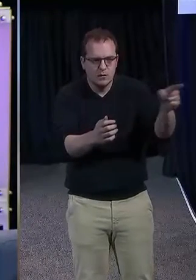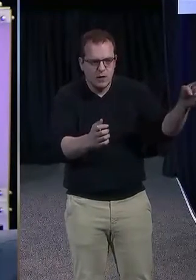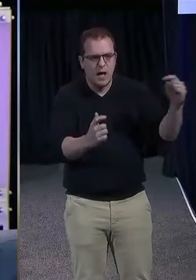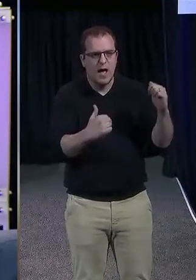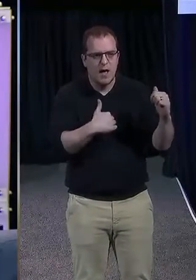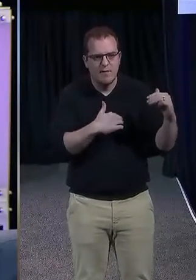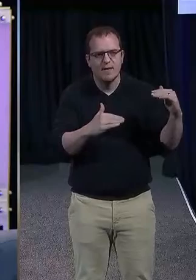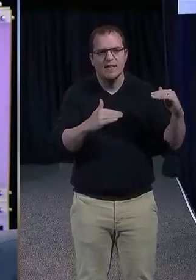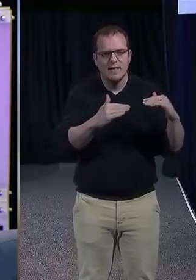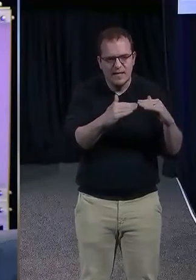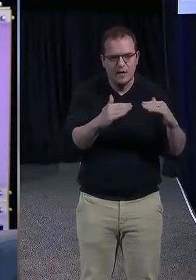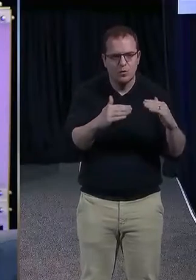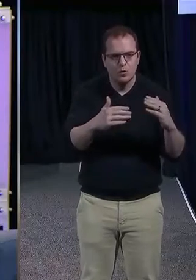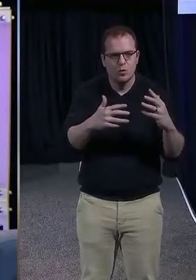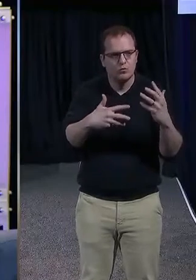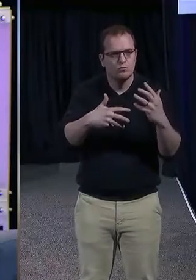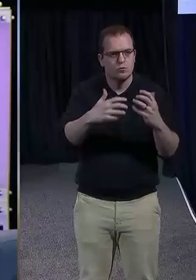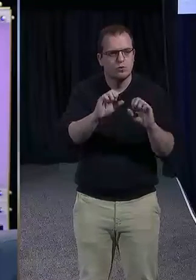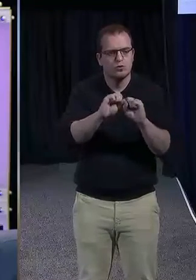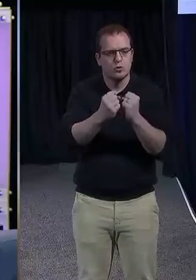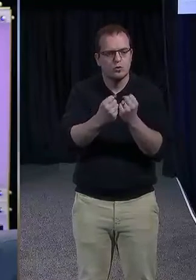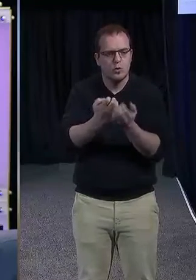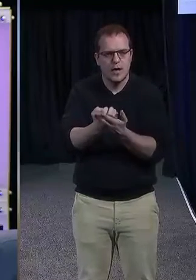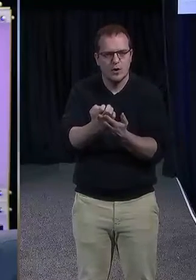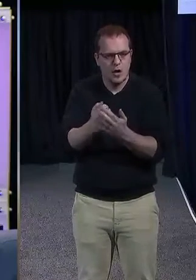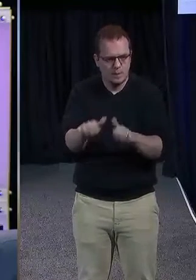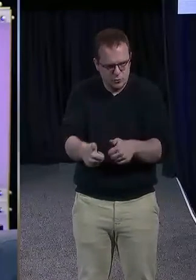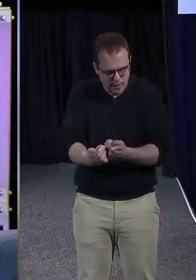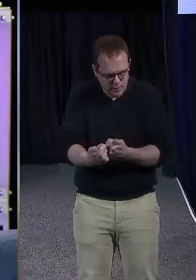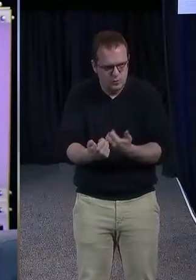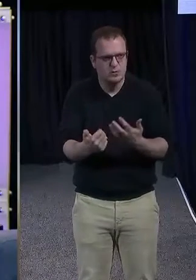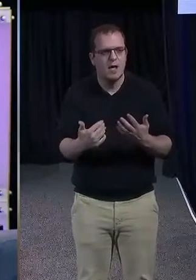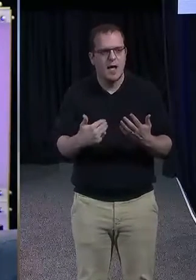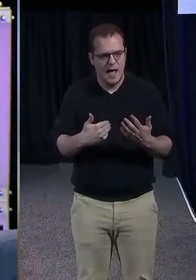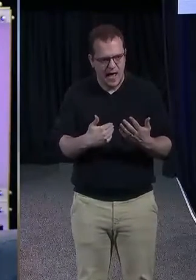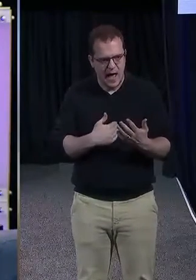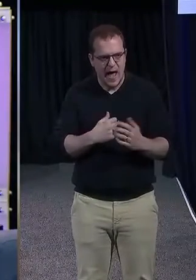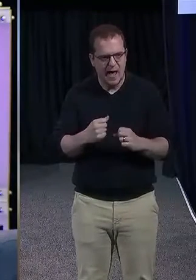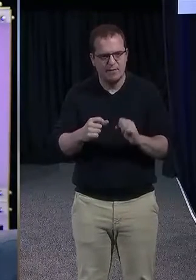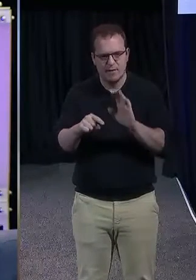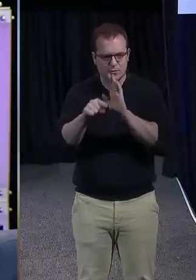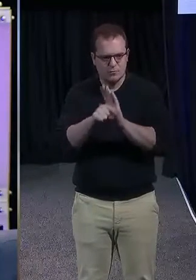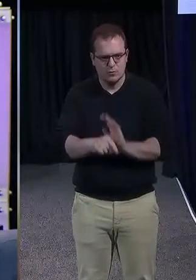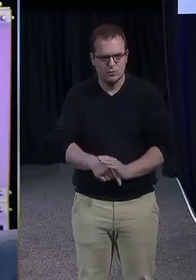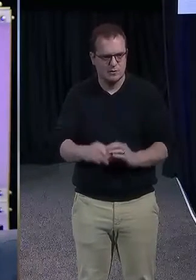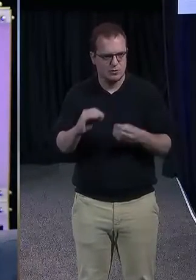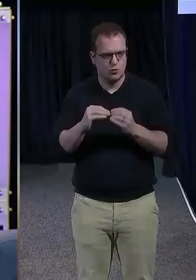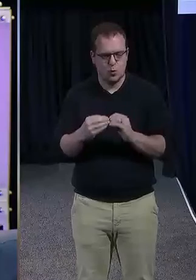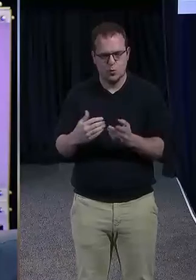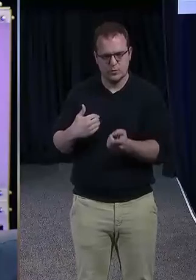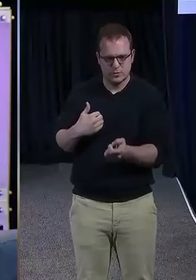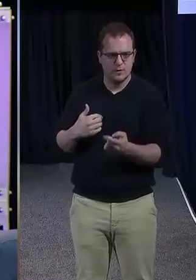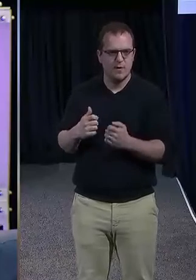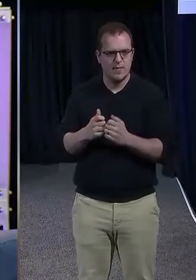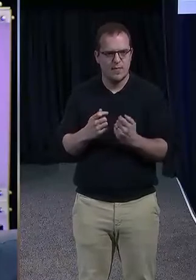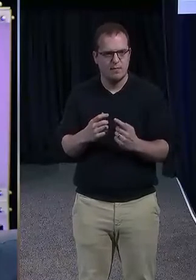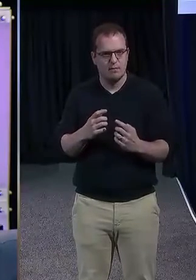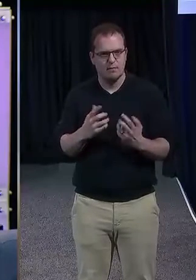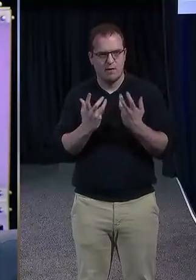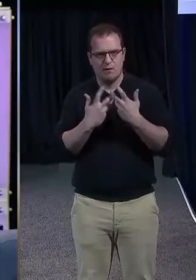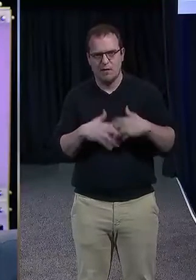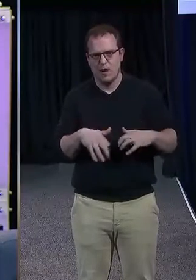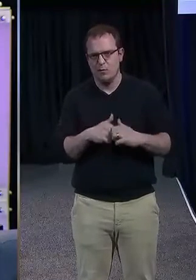equal socioeconomic challenges and have those adversity scores that align with our mission and